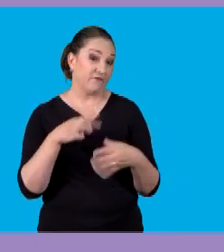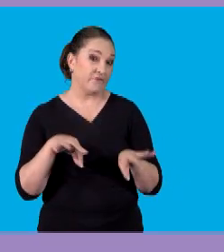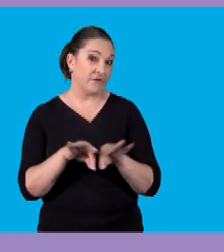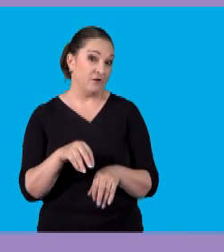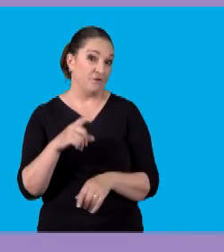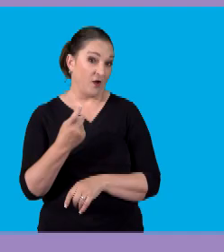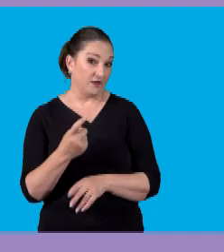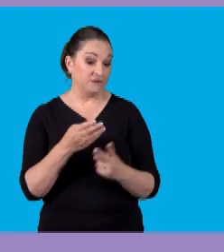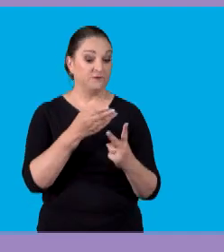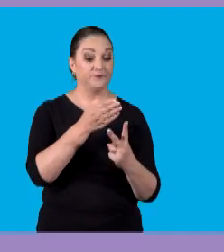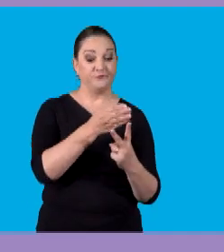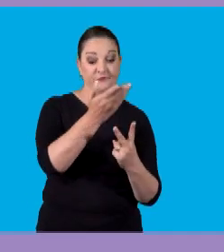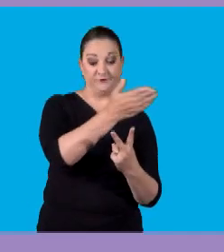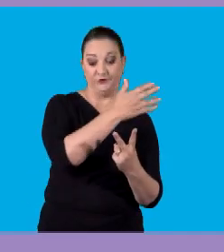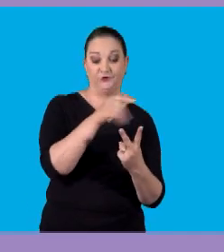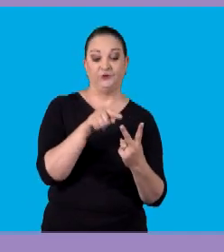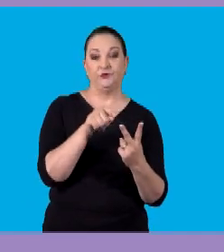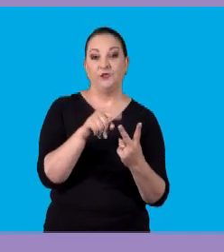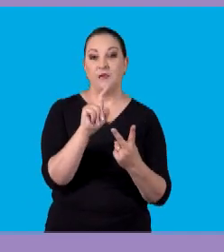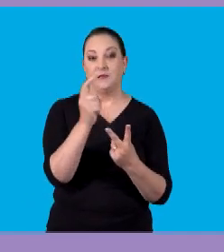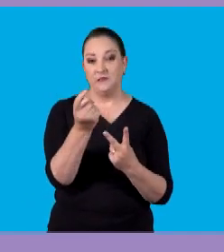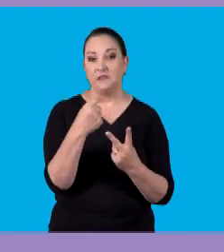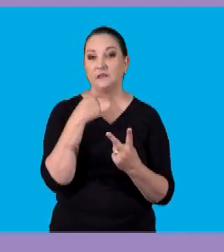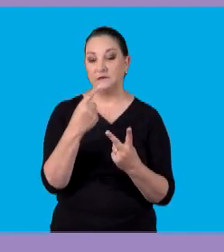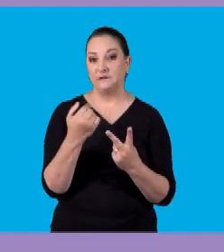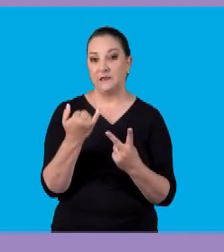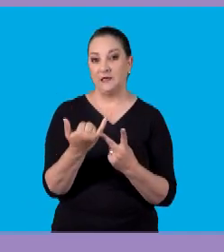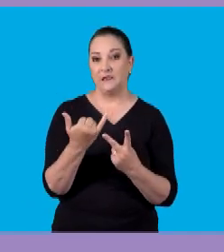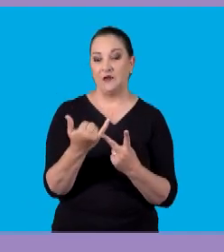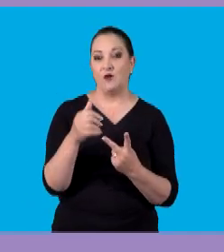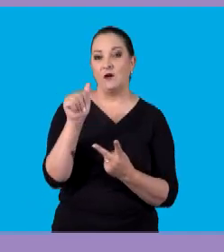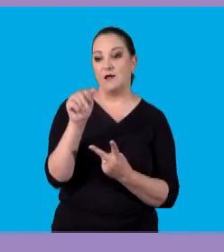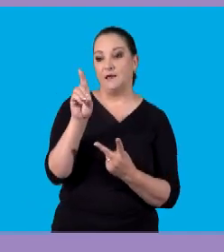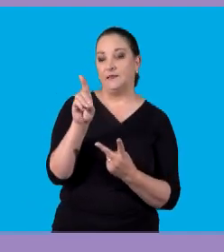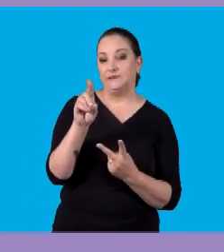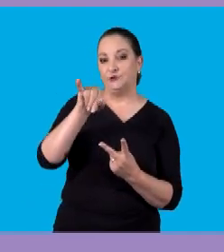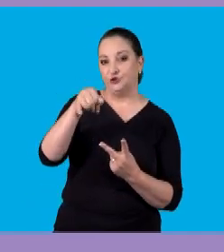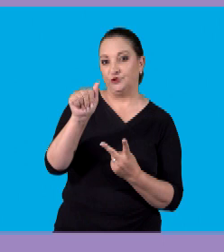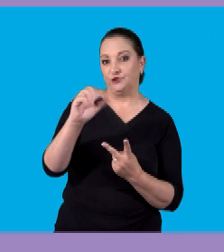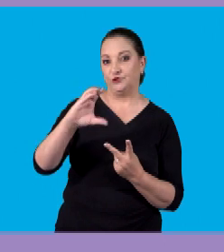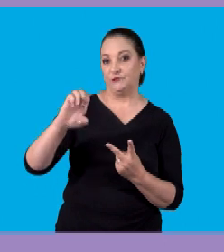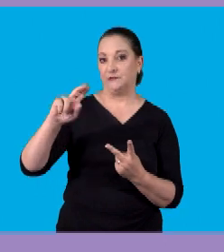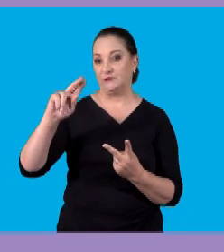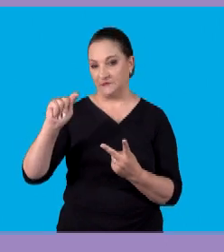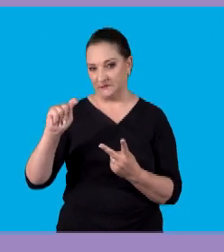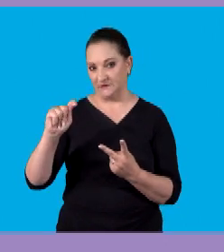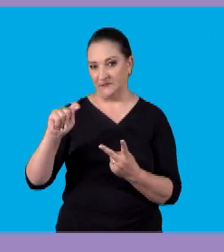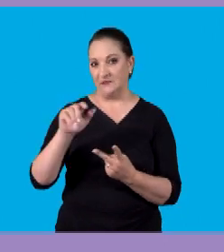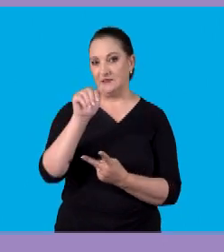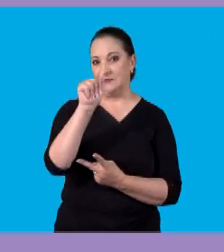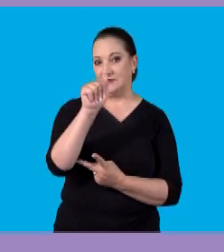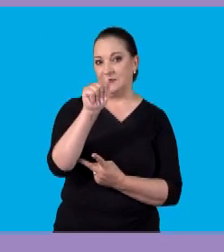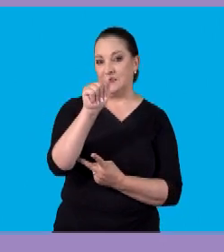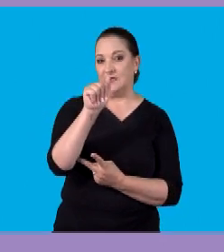of x, is that we could have seen there that because of the 2 adjacent equal sides, so that is because of